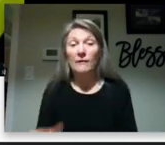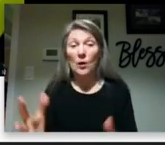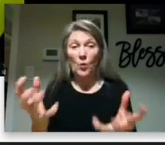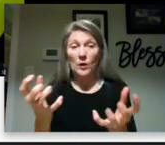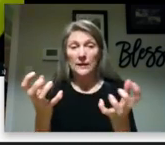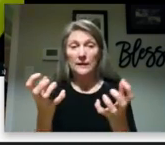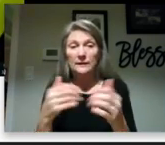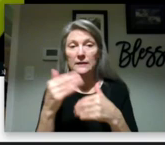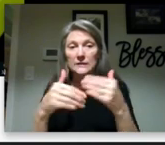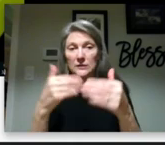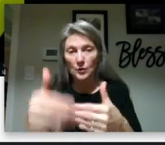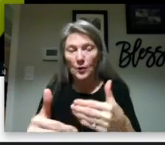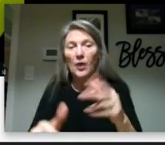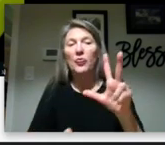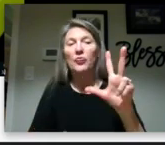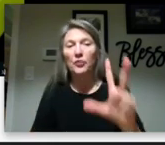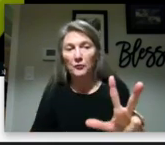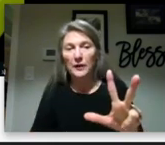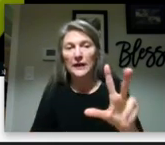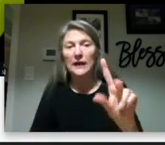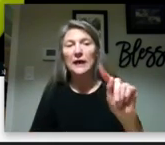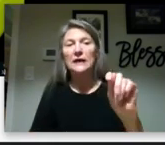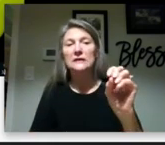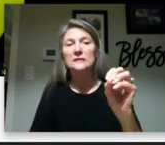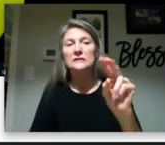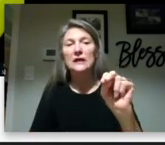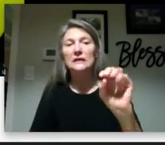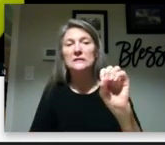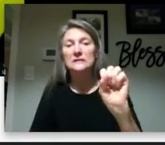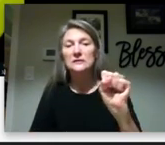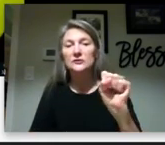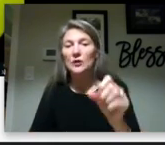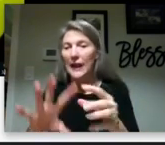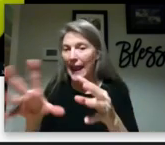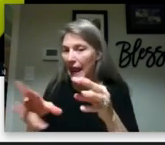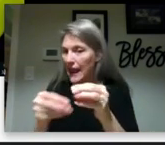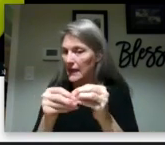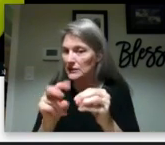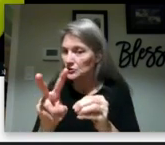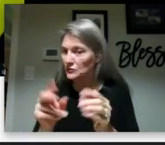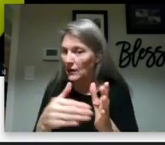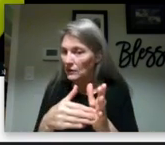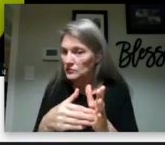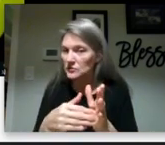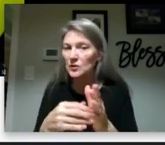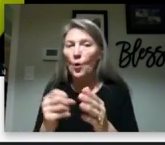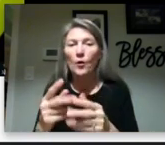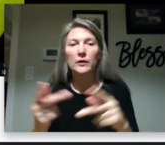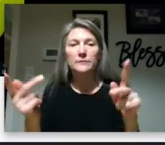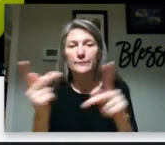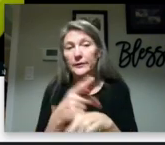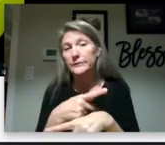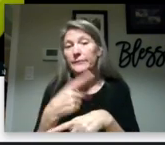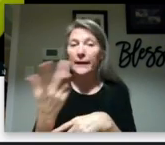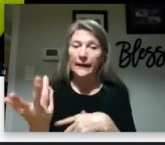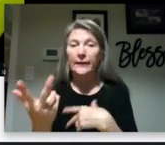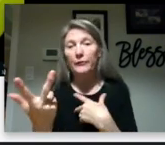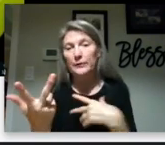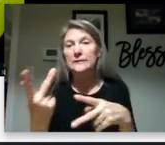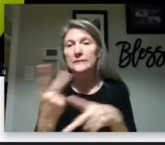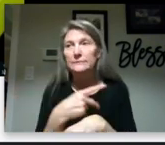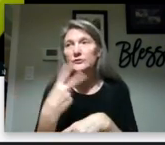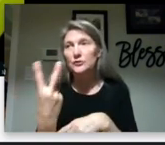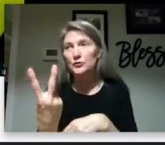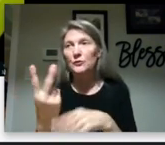to take that a step further and get to 3 tons, again, you could add another 2,000, or you could say 3